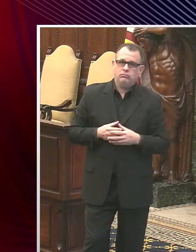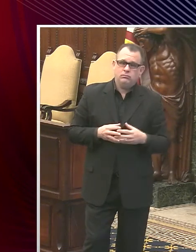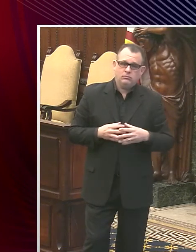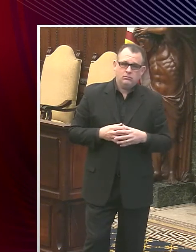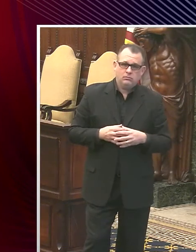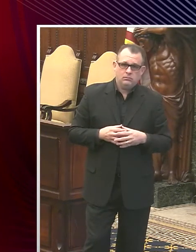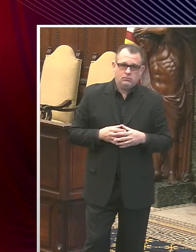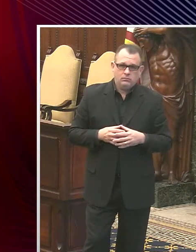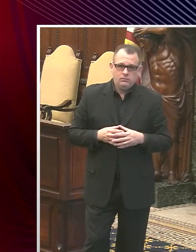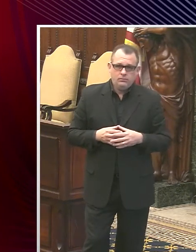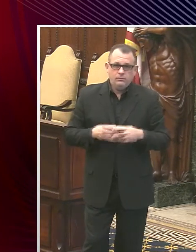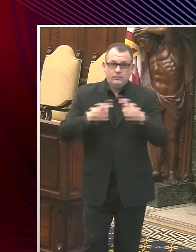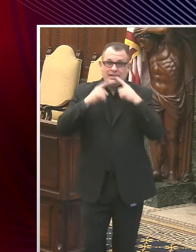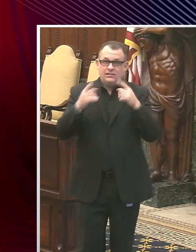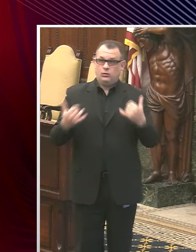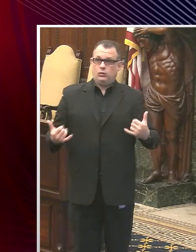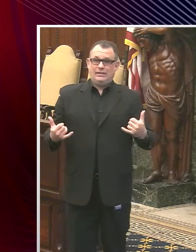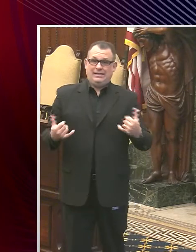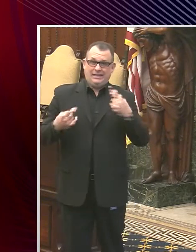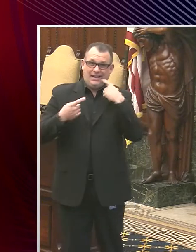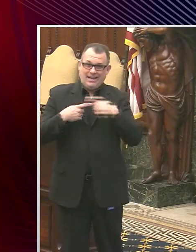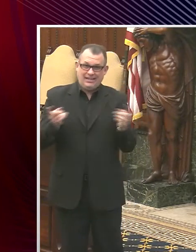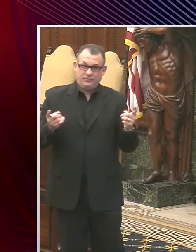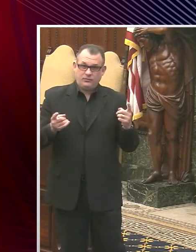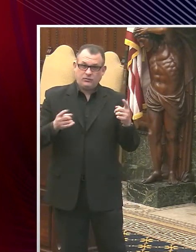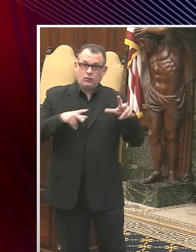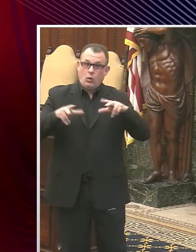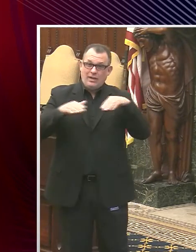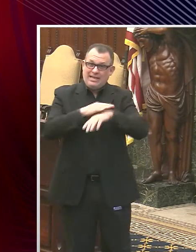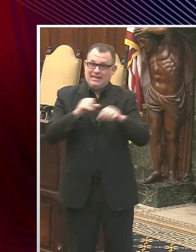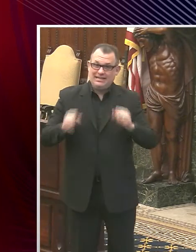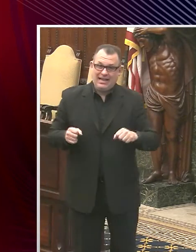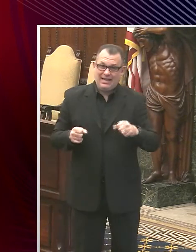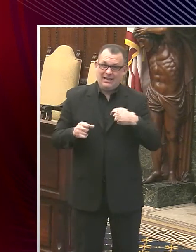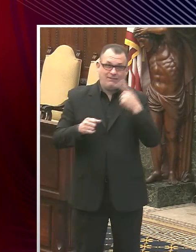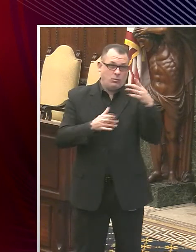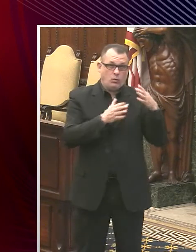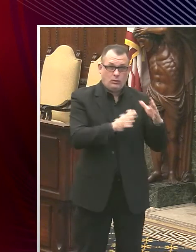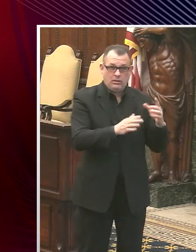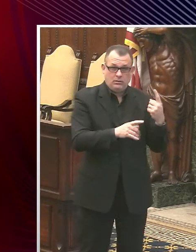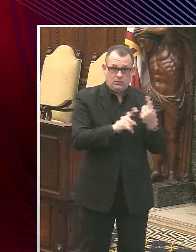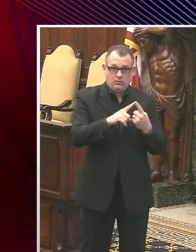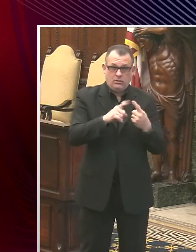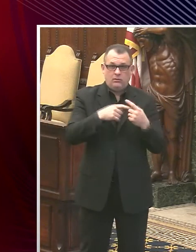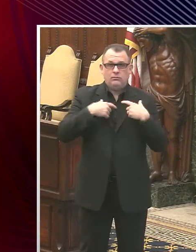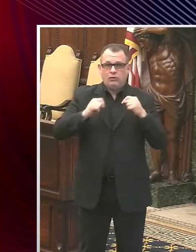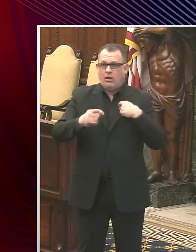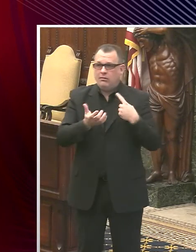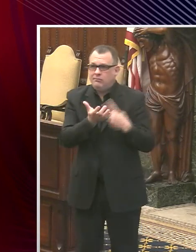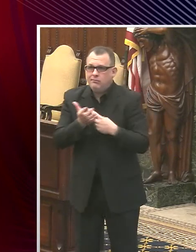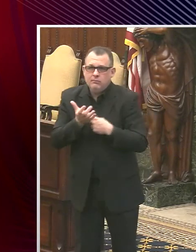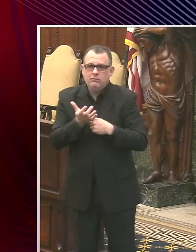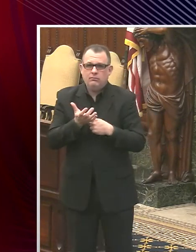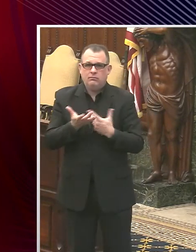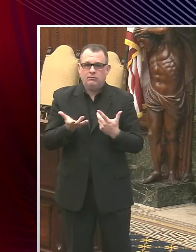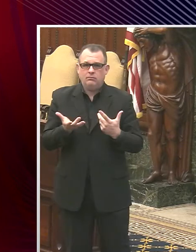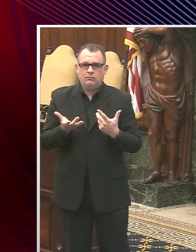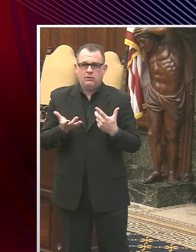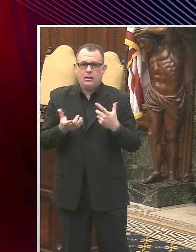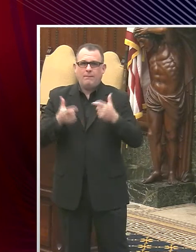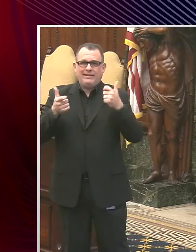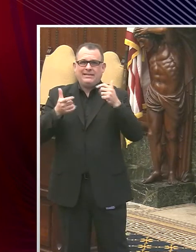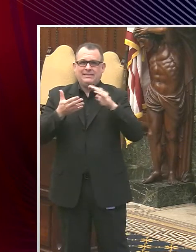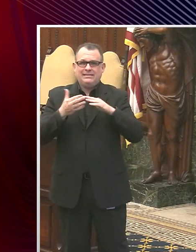plan we announced today is one effort to try to deal with that. The other thing we did, we had a conversation with a very large number of community